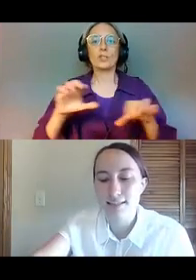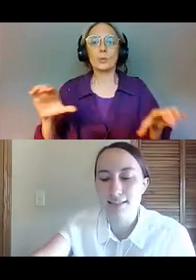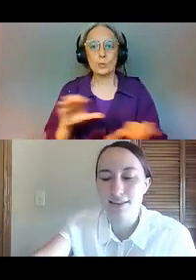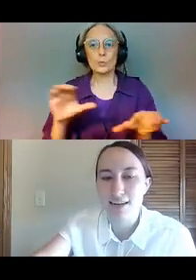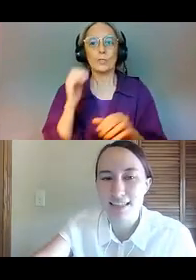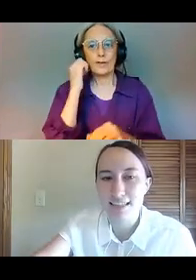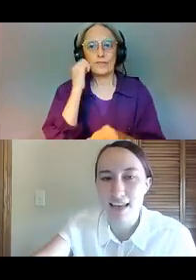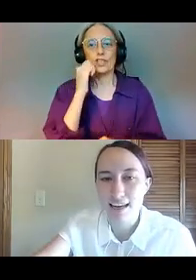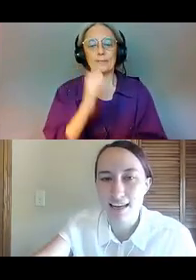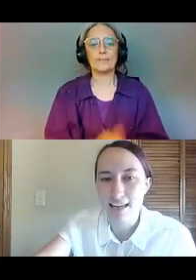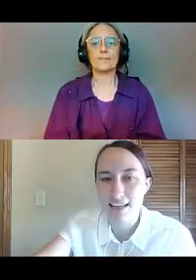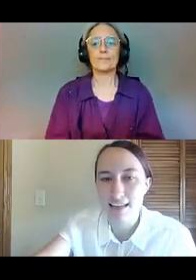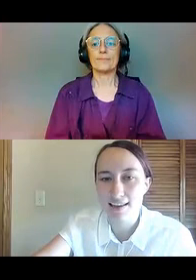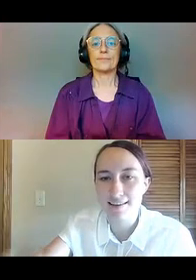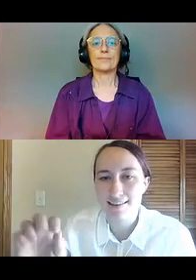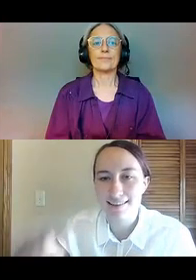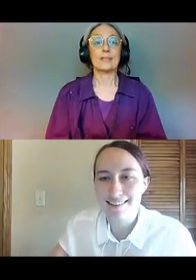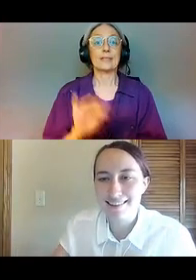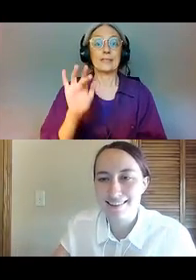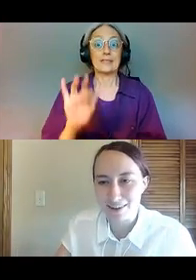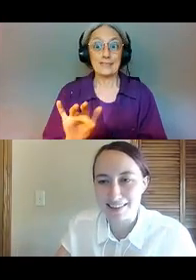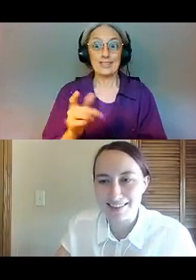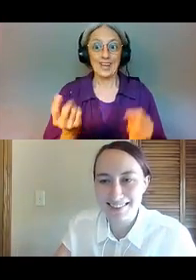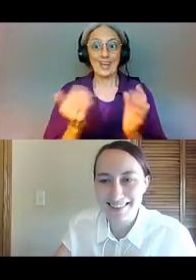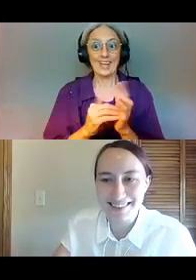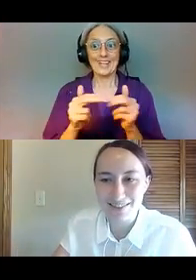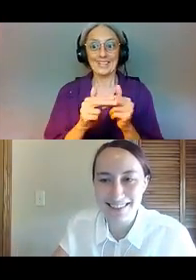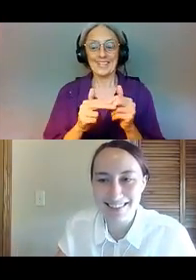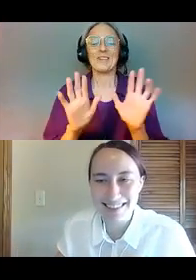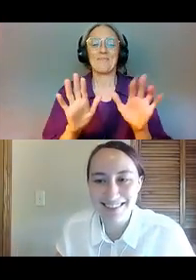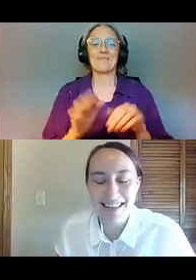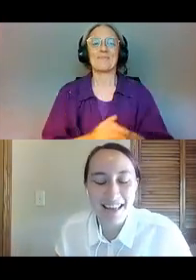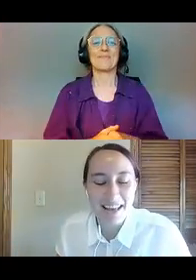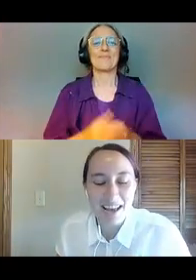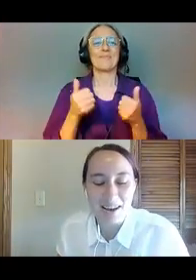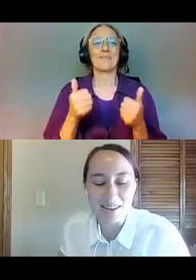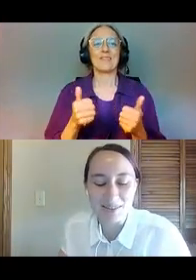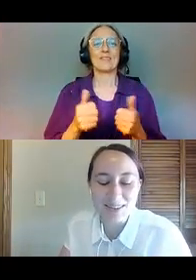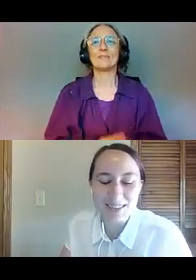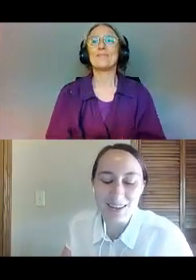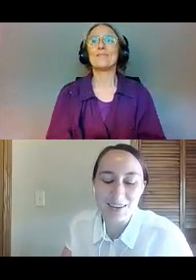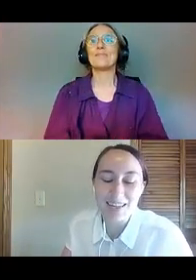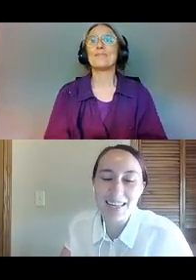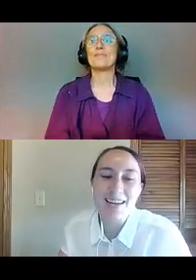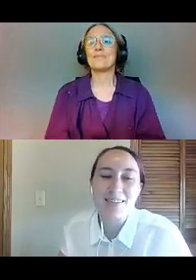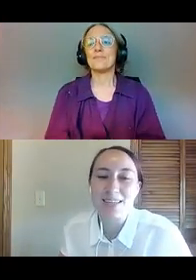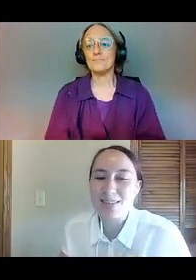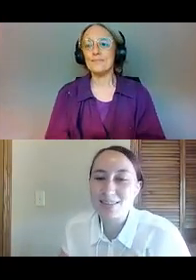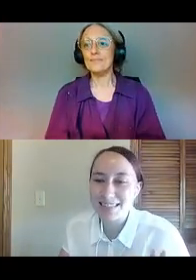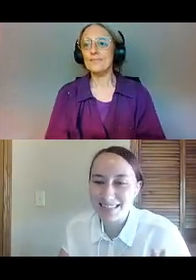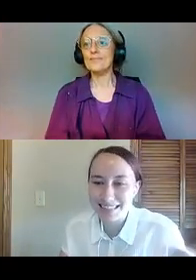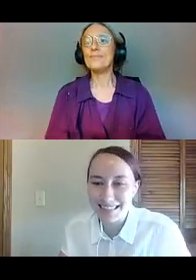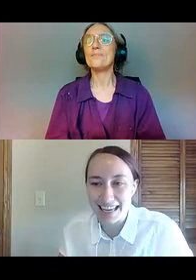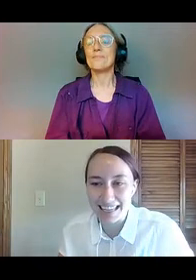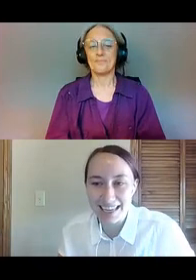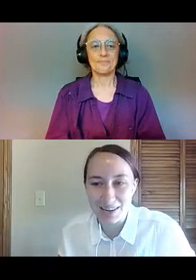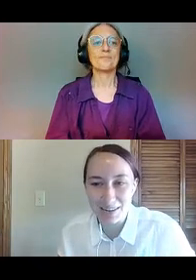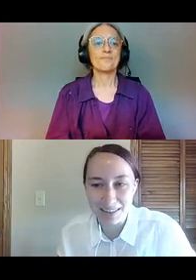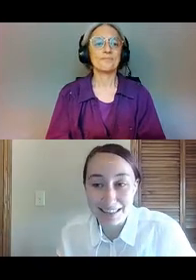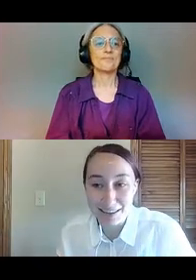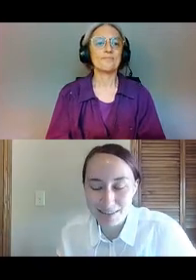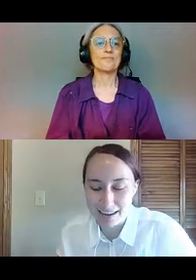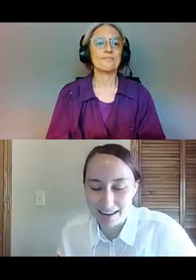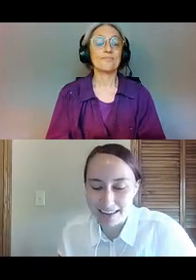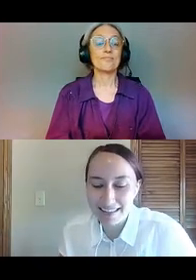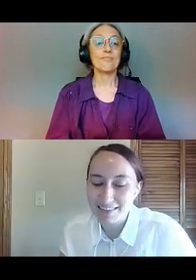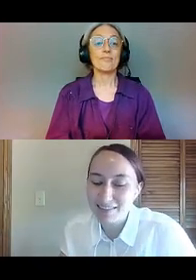Right, let's try this again. All right, that worked. So when you see this slide and